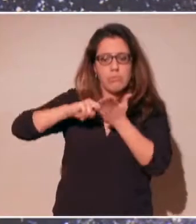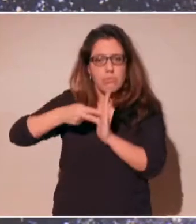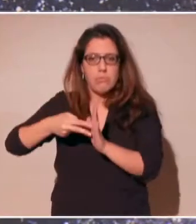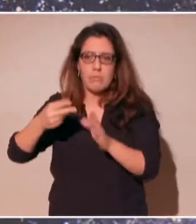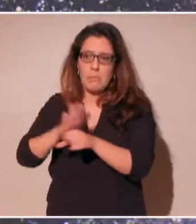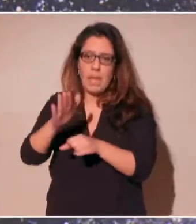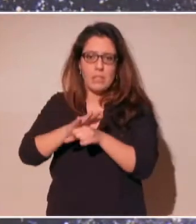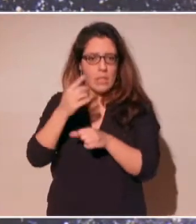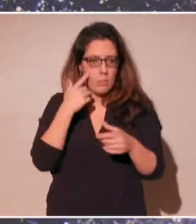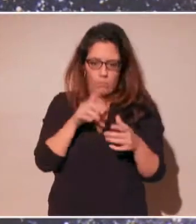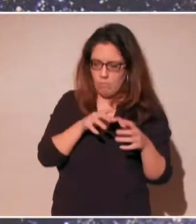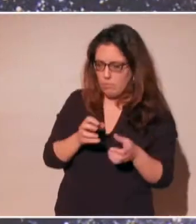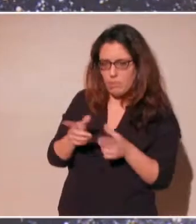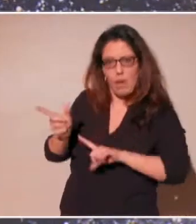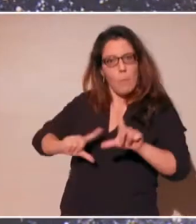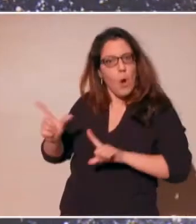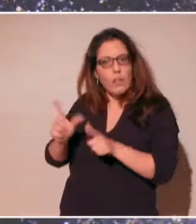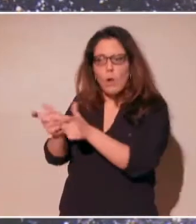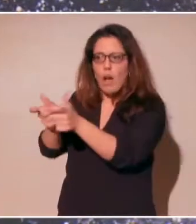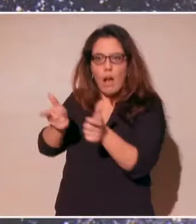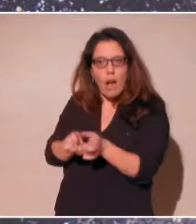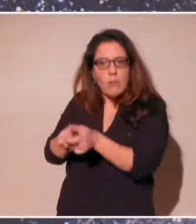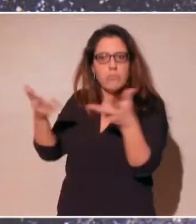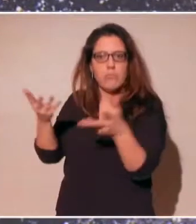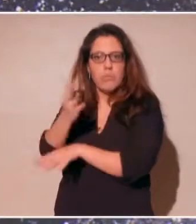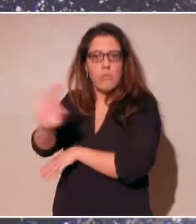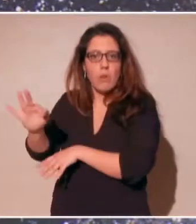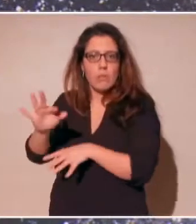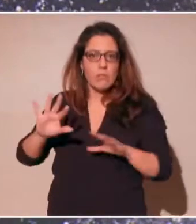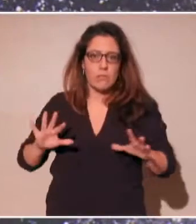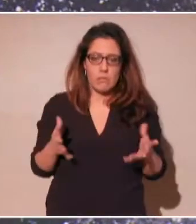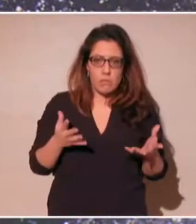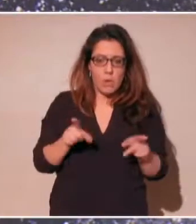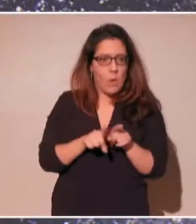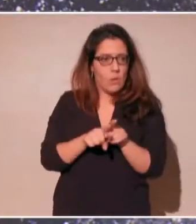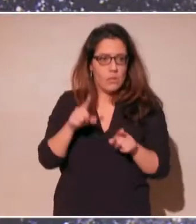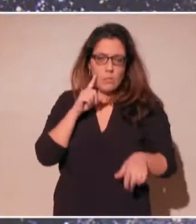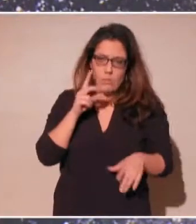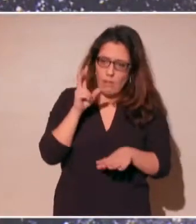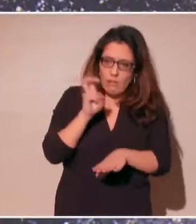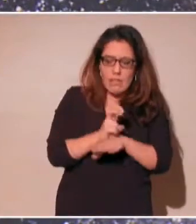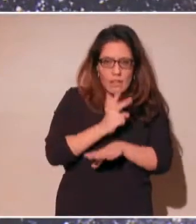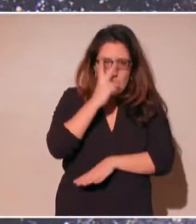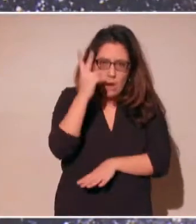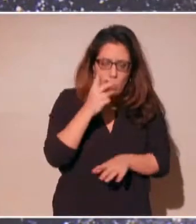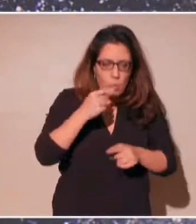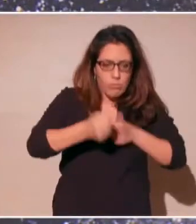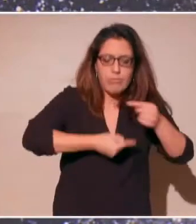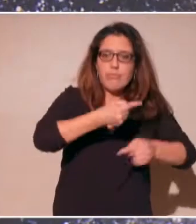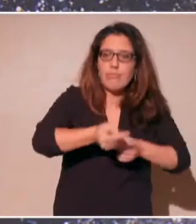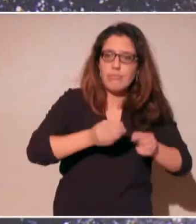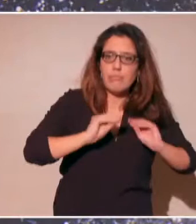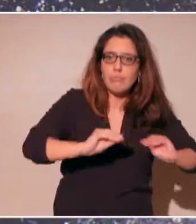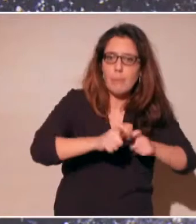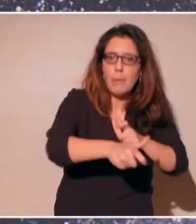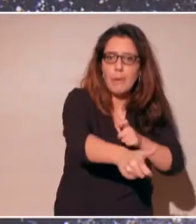of engineers, the right sort of PhDs, doctors, and others, so that we can actually continue with